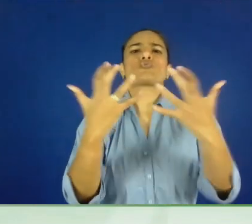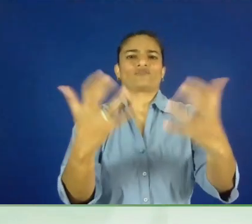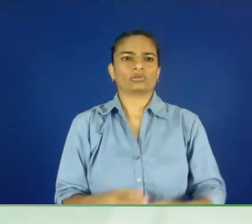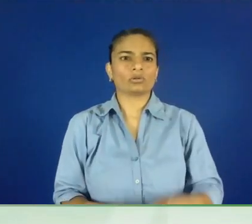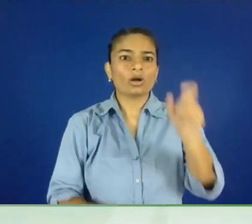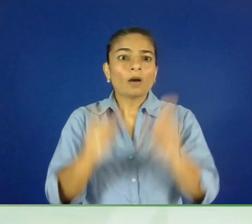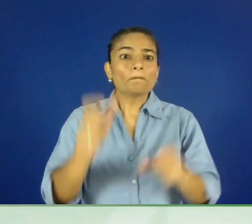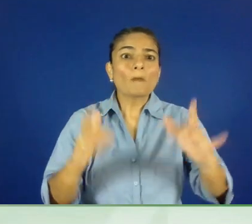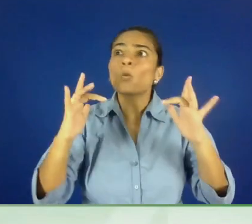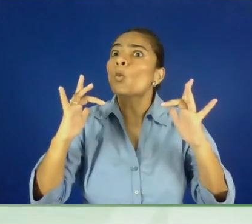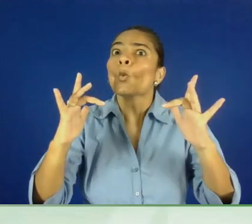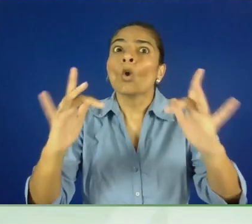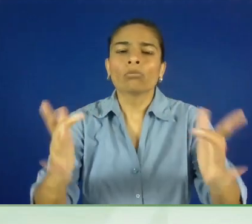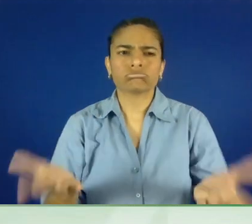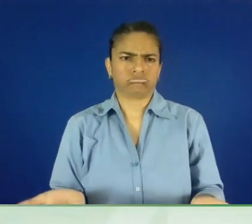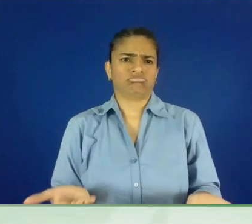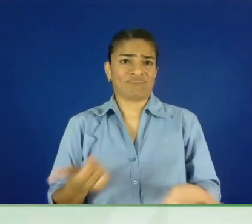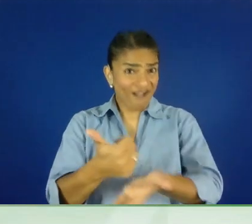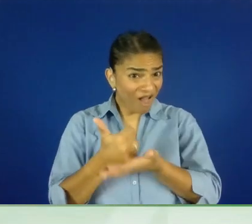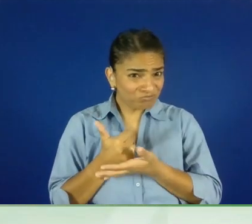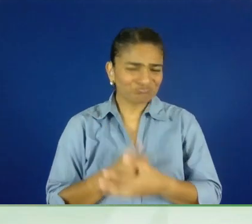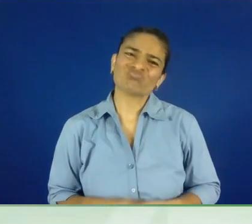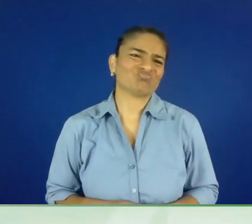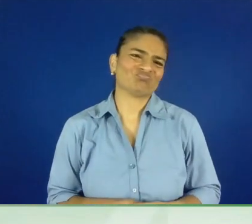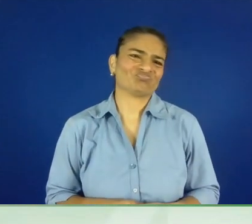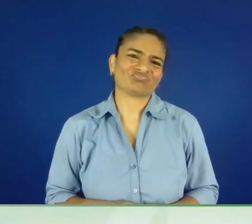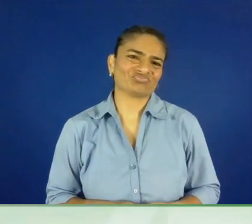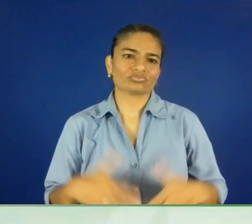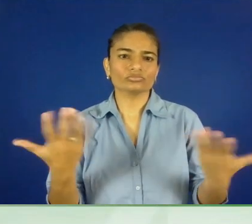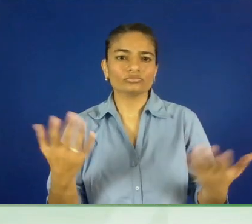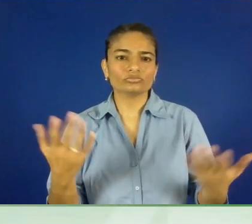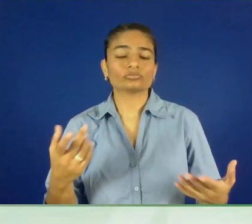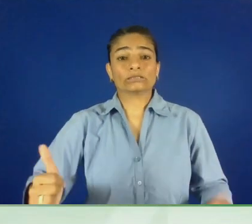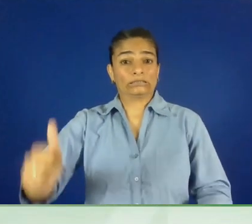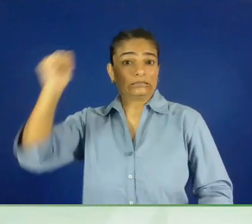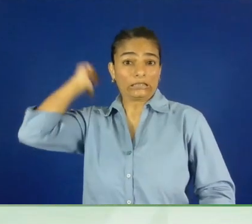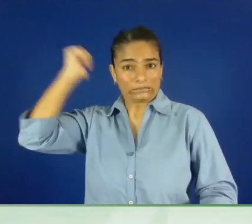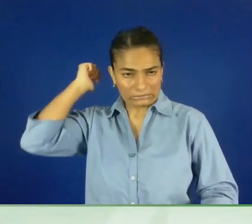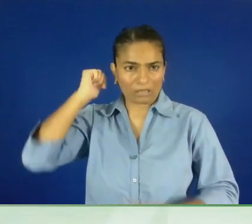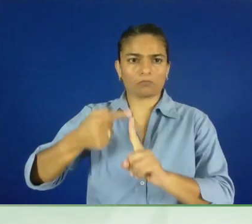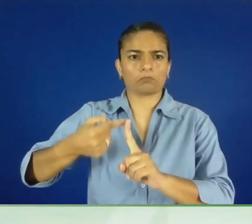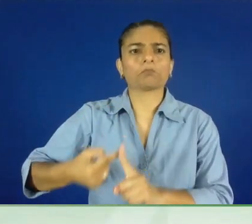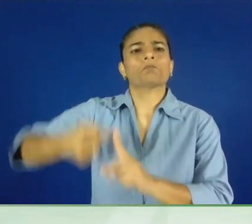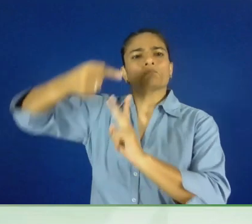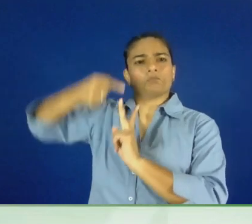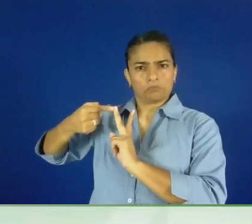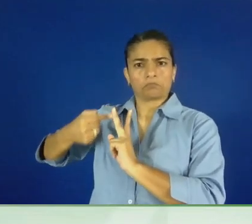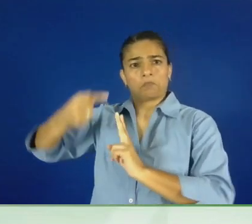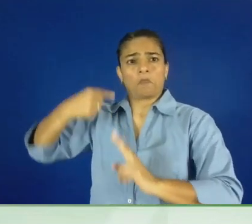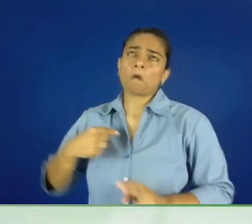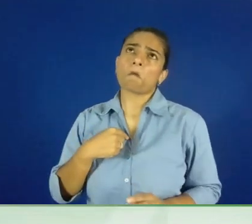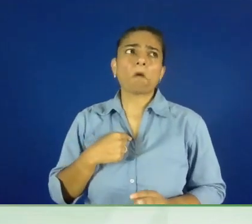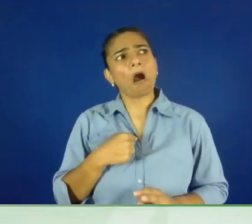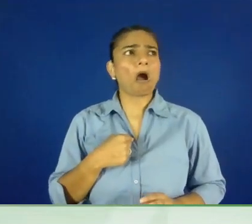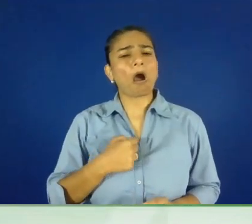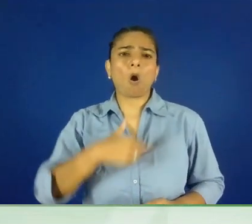were literally just yesterday, the day before yesterday, can we write blog posts? Can we do social media? But then you need to have a deep thought of